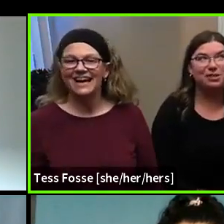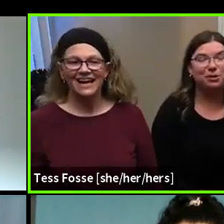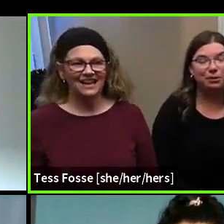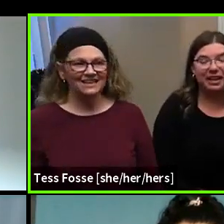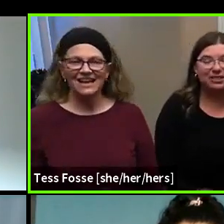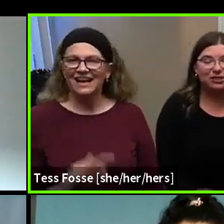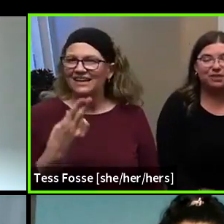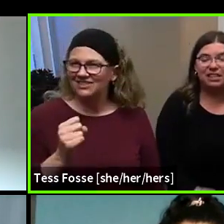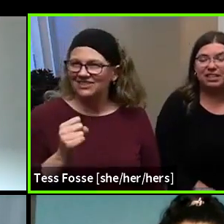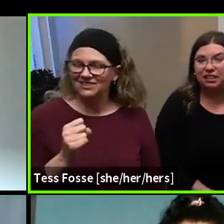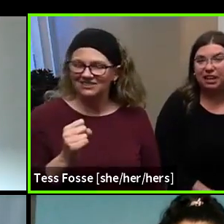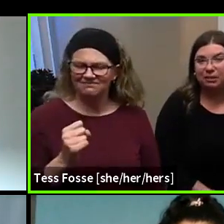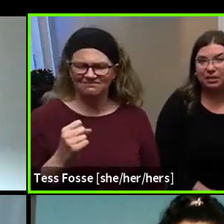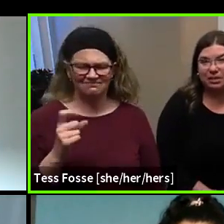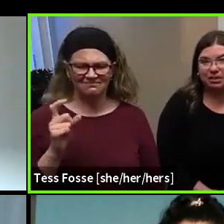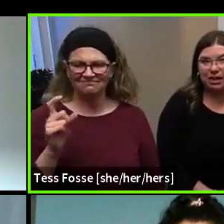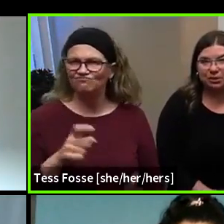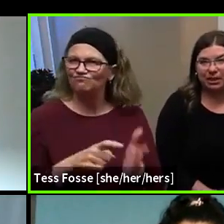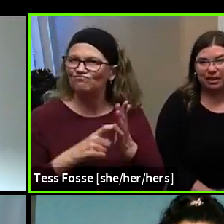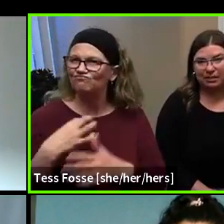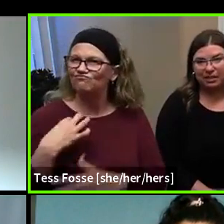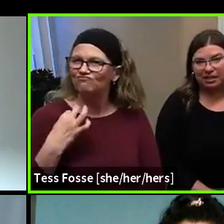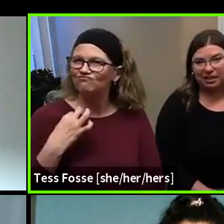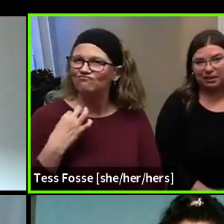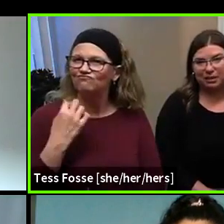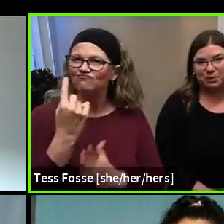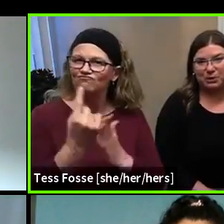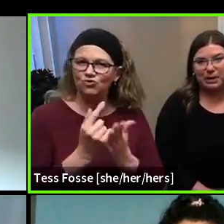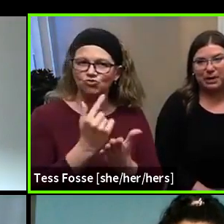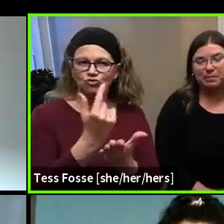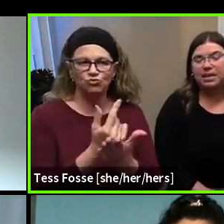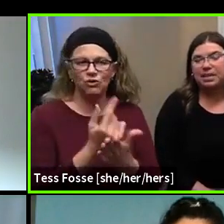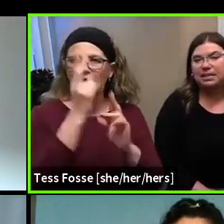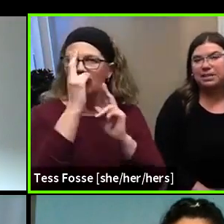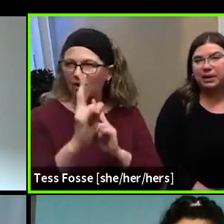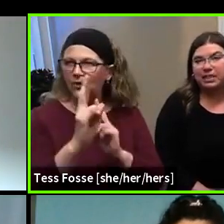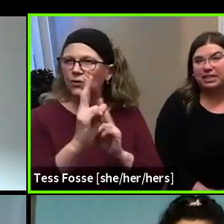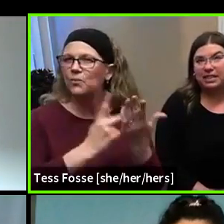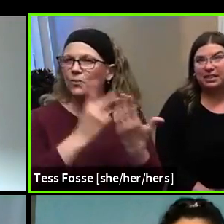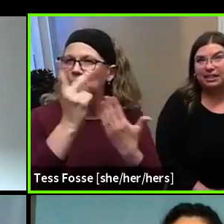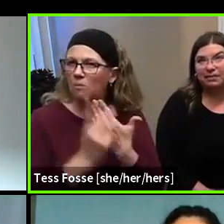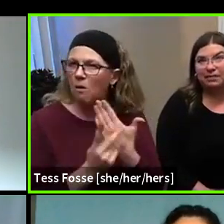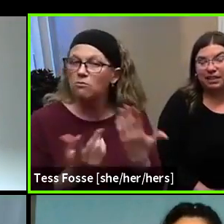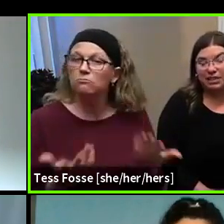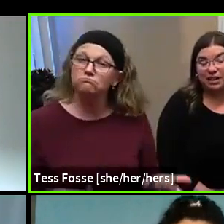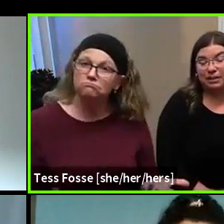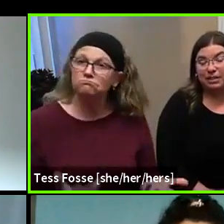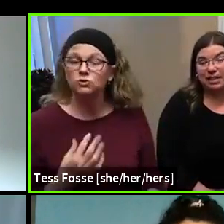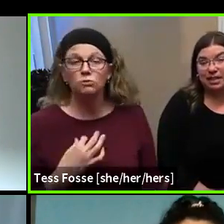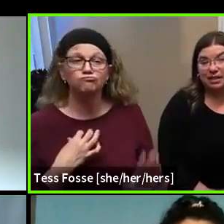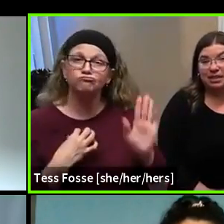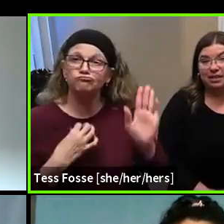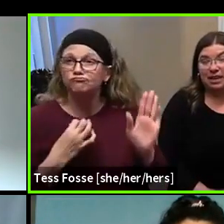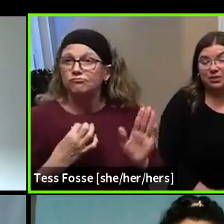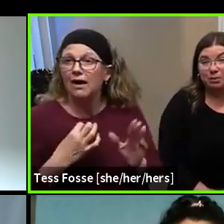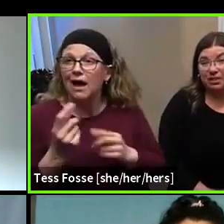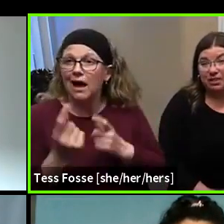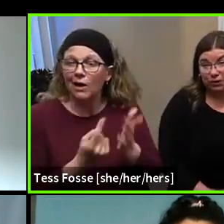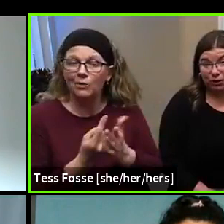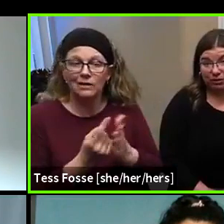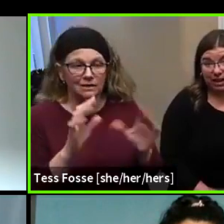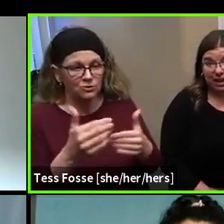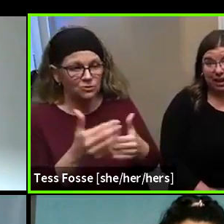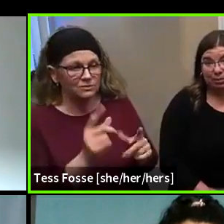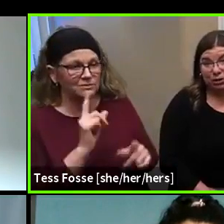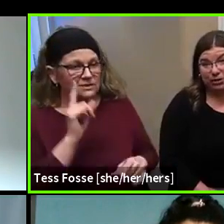In high school, we had to do volunteer hours to graduate in the honors program. So I did volunteer hours in a classroom with